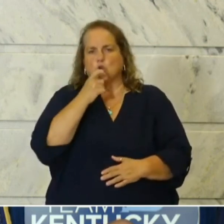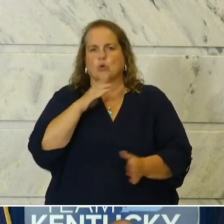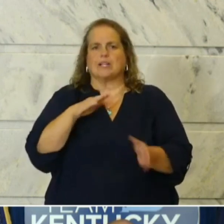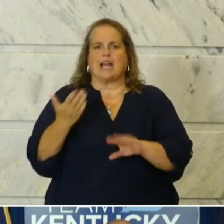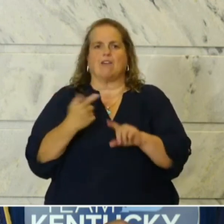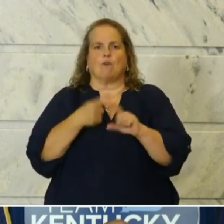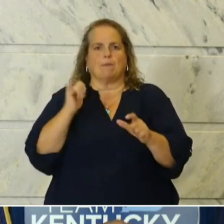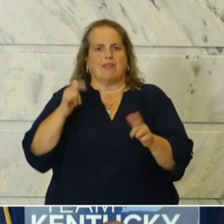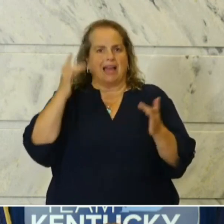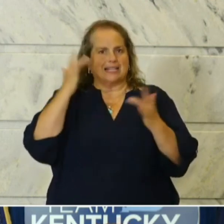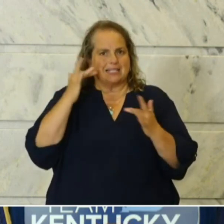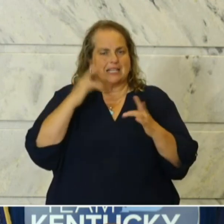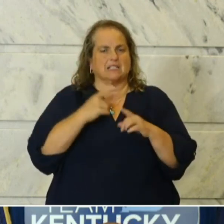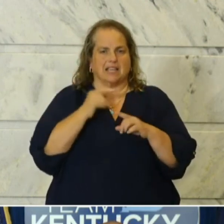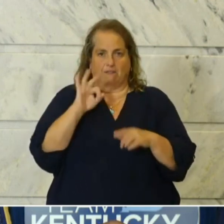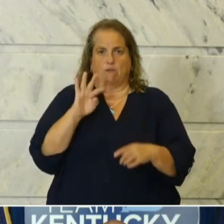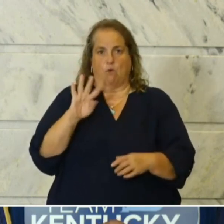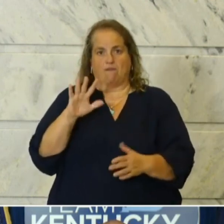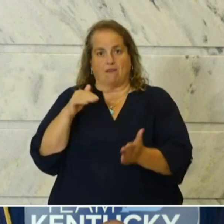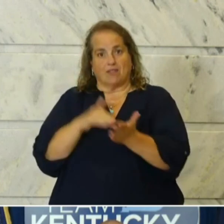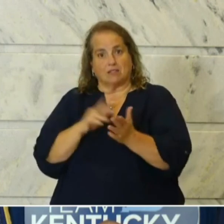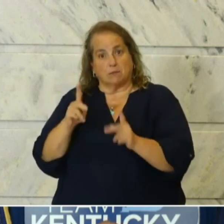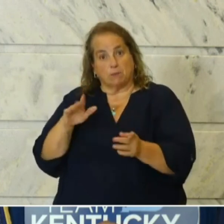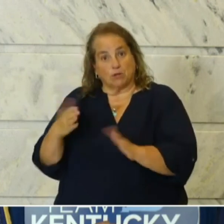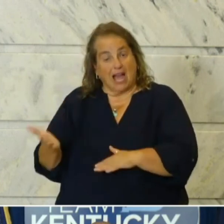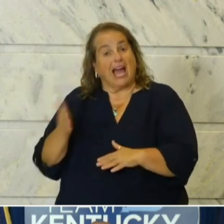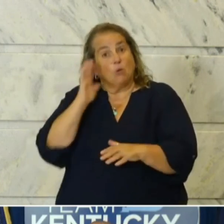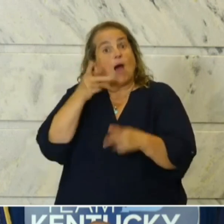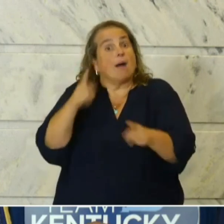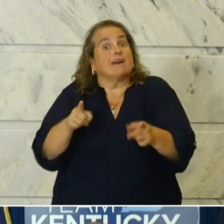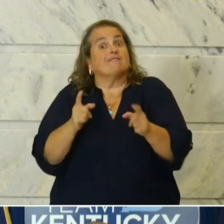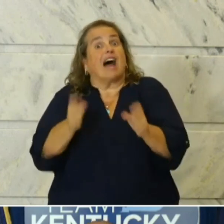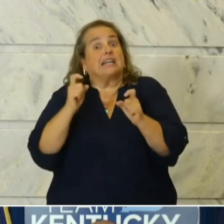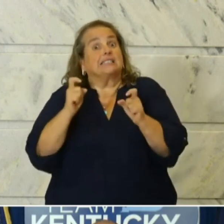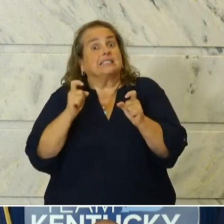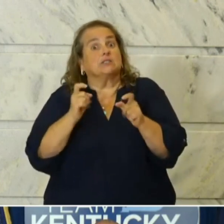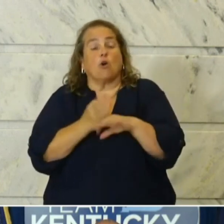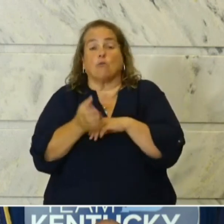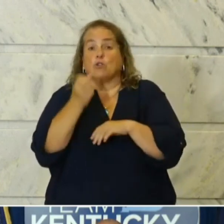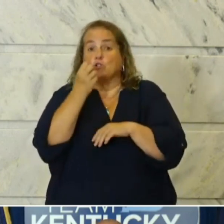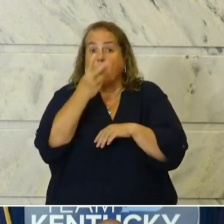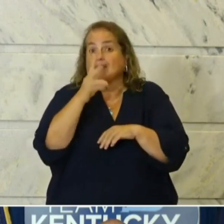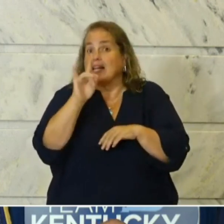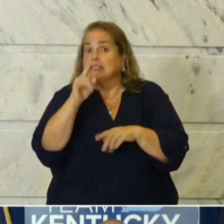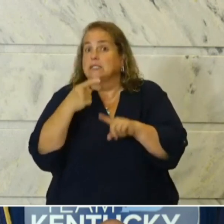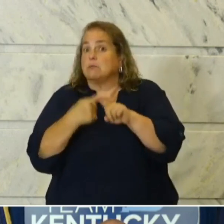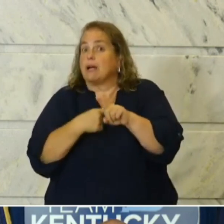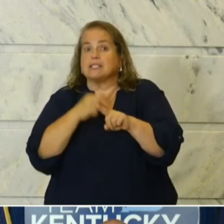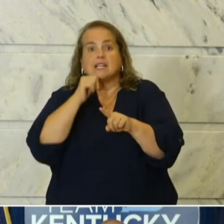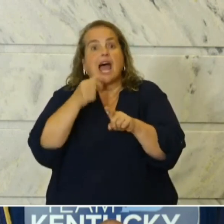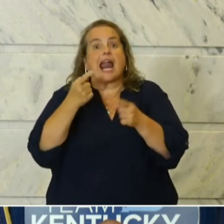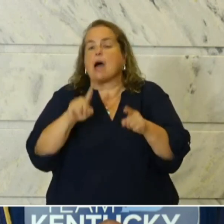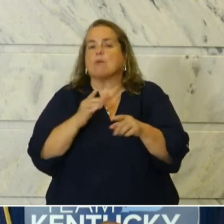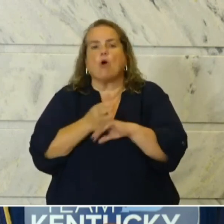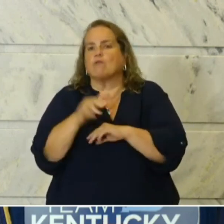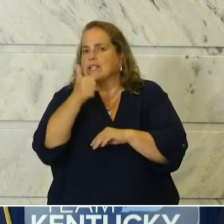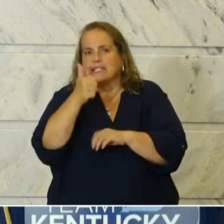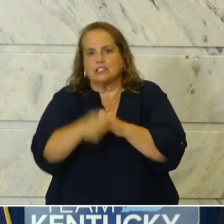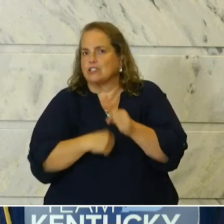if 45,000 people died. And it would happen quickly. It would happen over the next 12 to 18 months. It wouldn't happen over the next 10